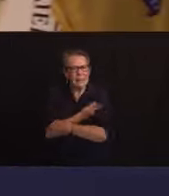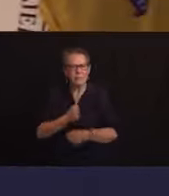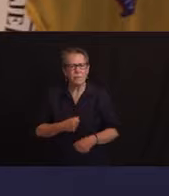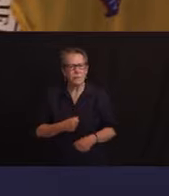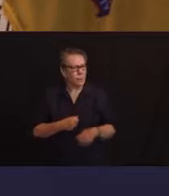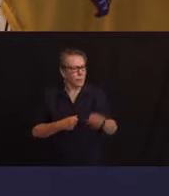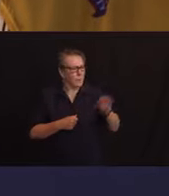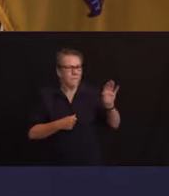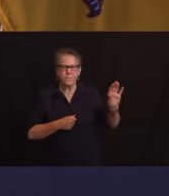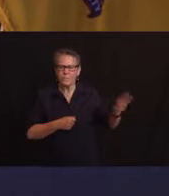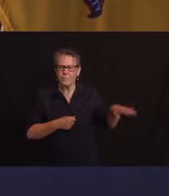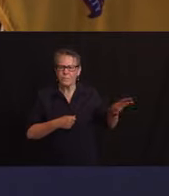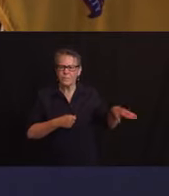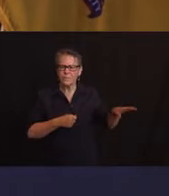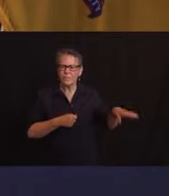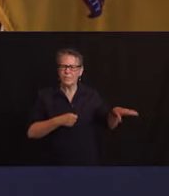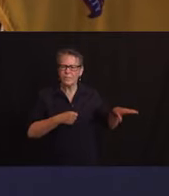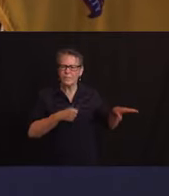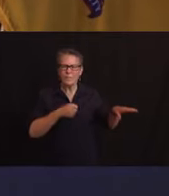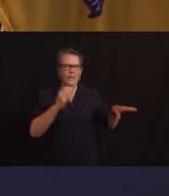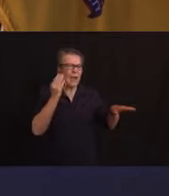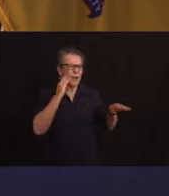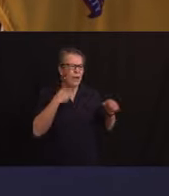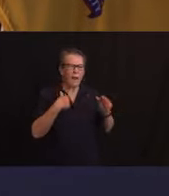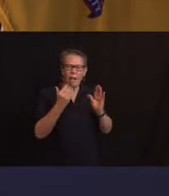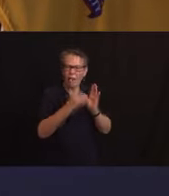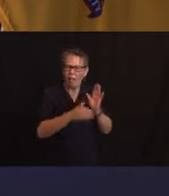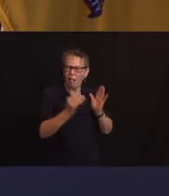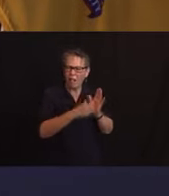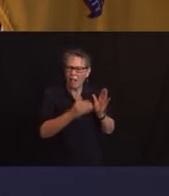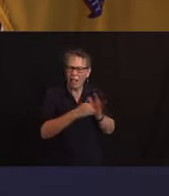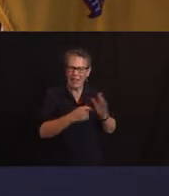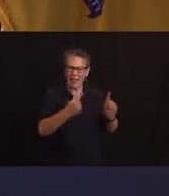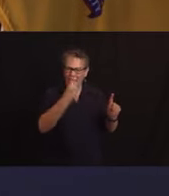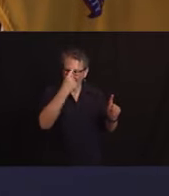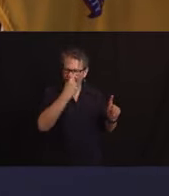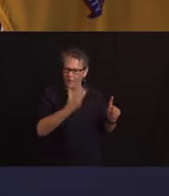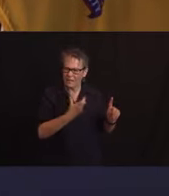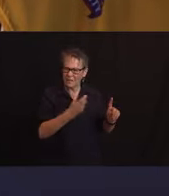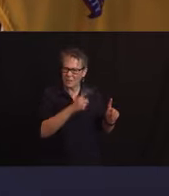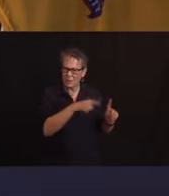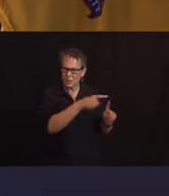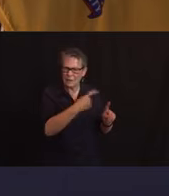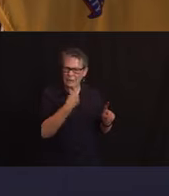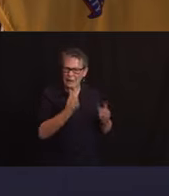beat this one harder than we should, but I think we have to say it again.